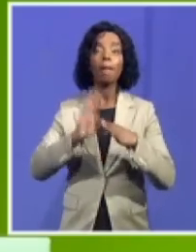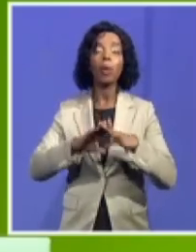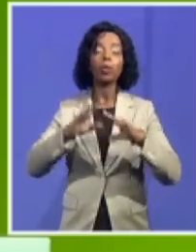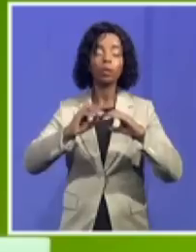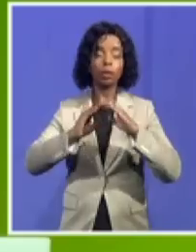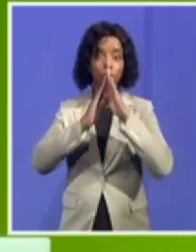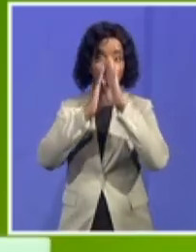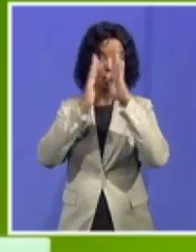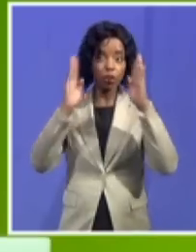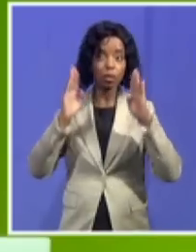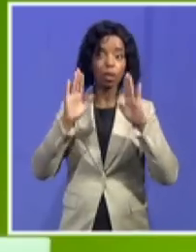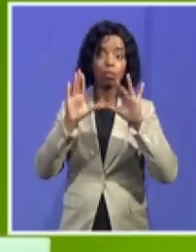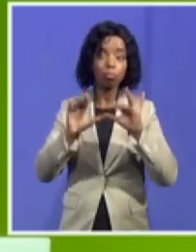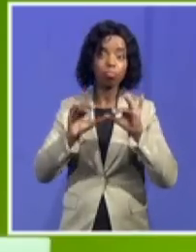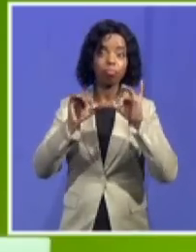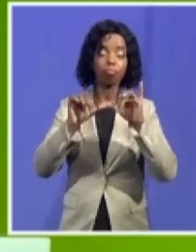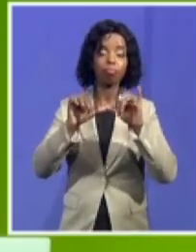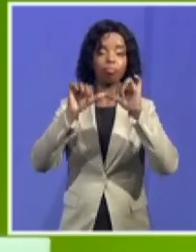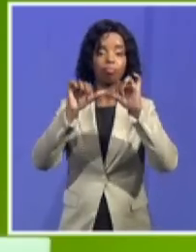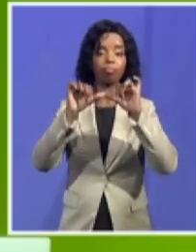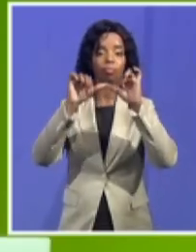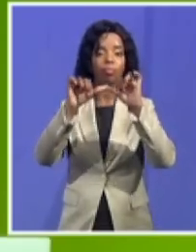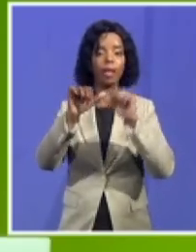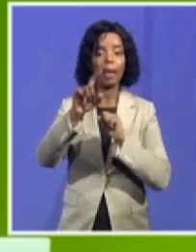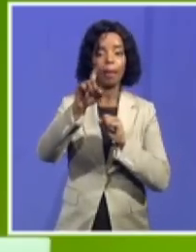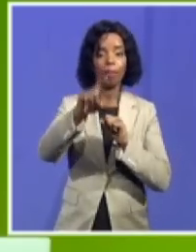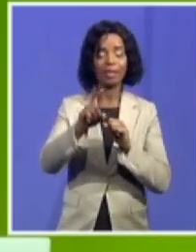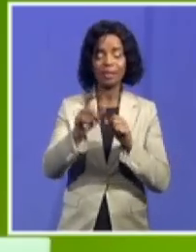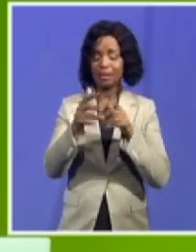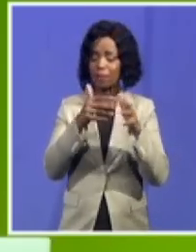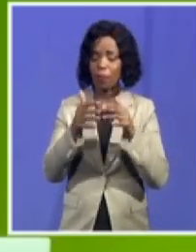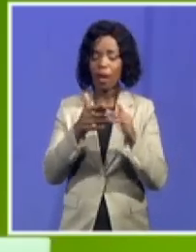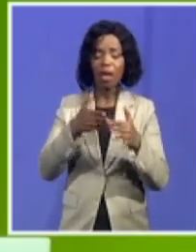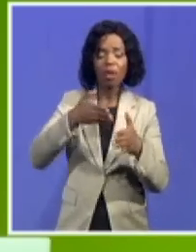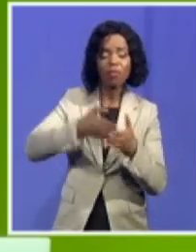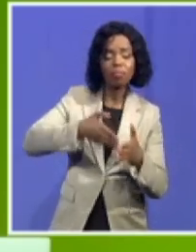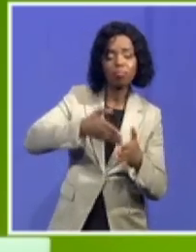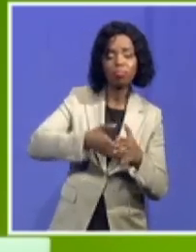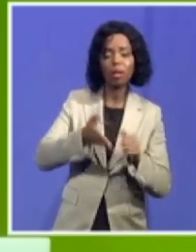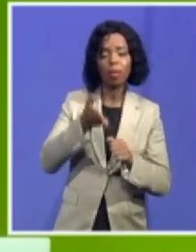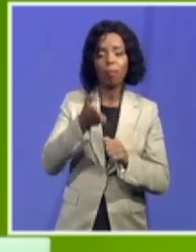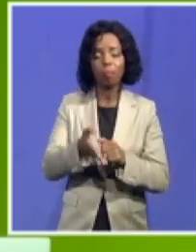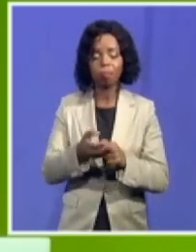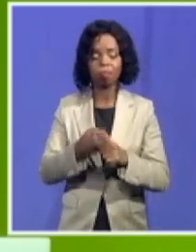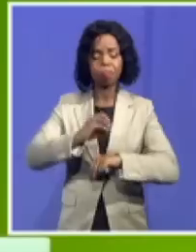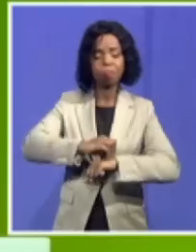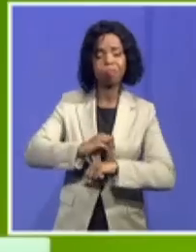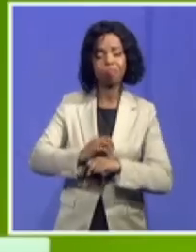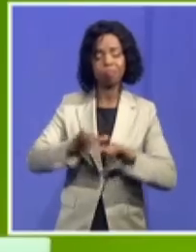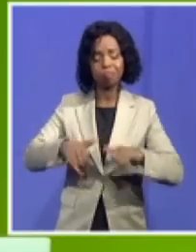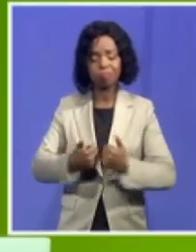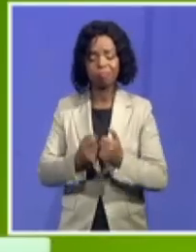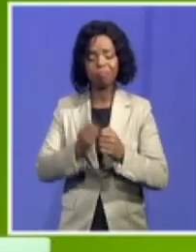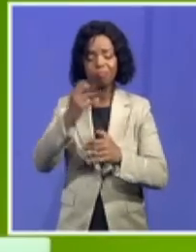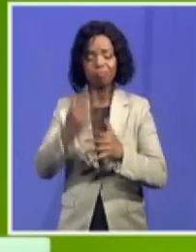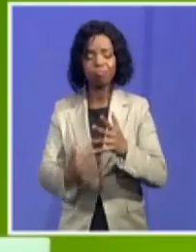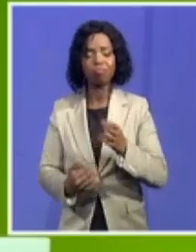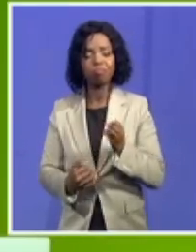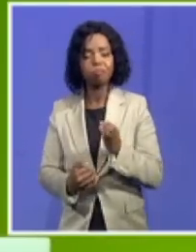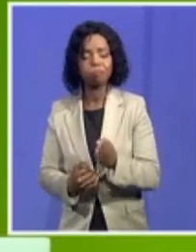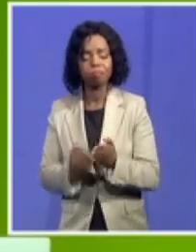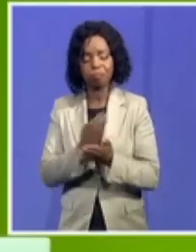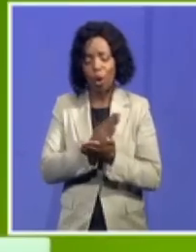remove the various impediments and hurdles and constraints to the growth and development of